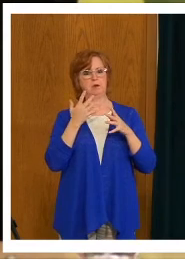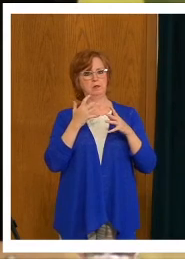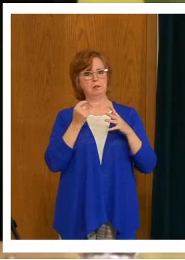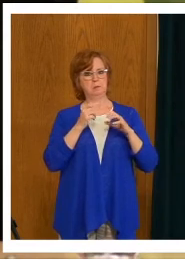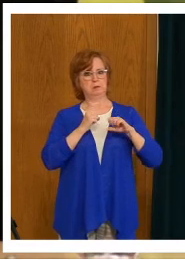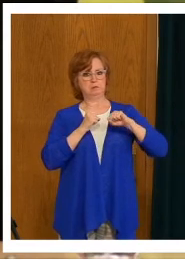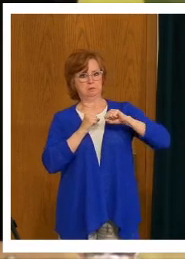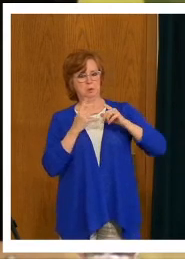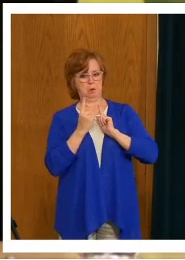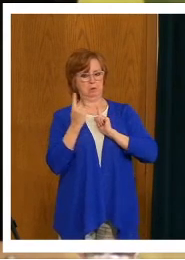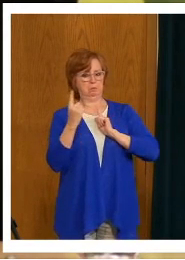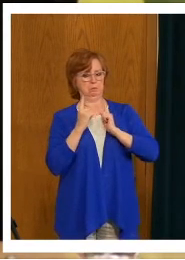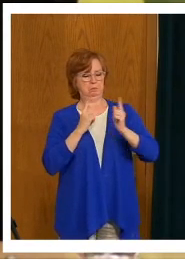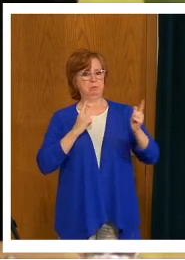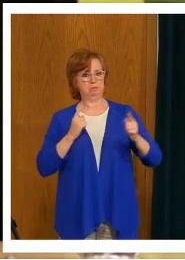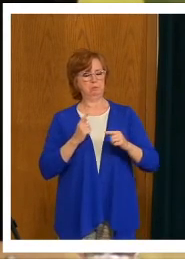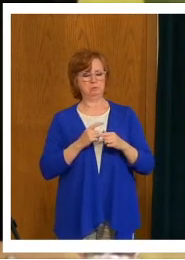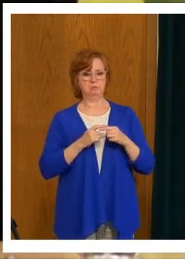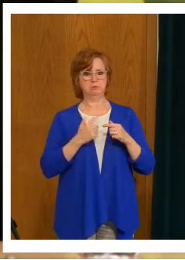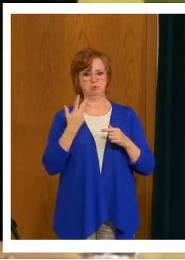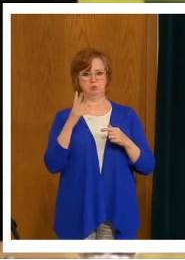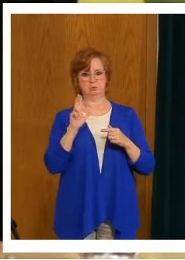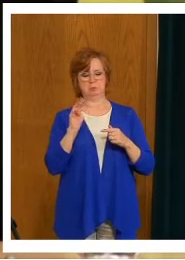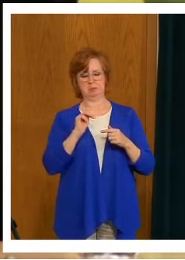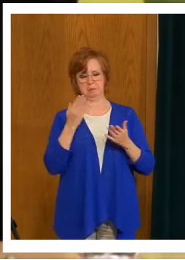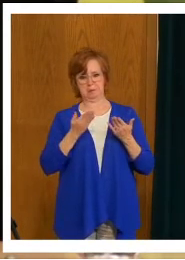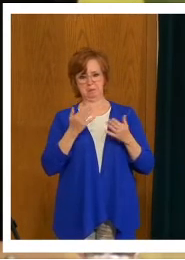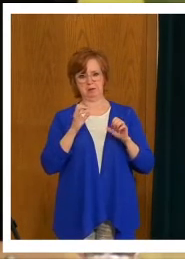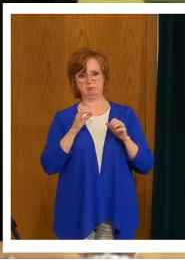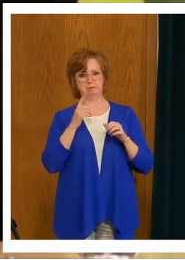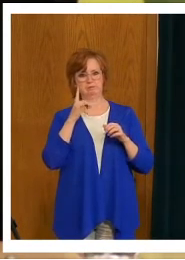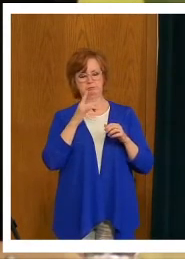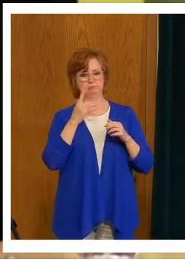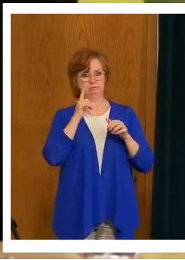official public health measures go, we're in a 3-phase plan now.